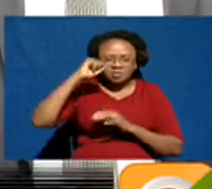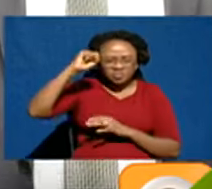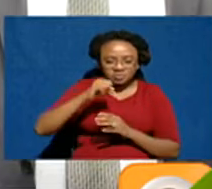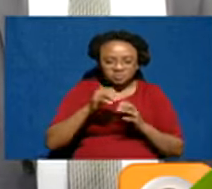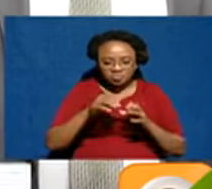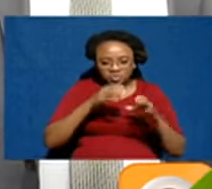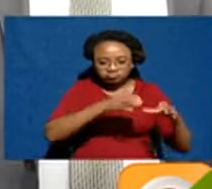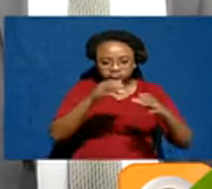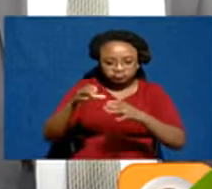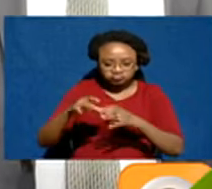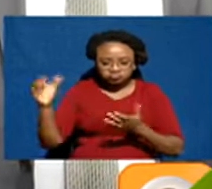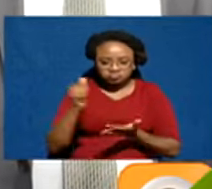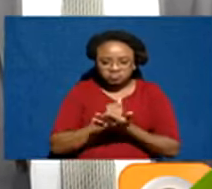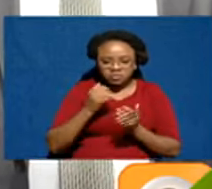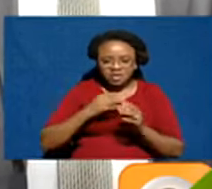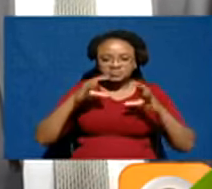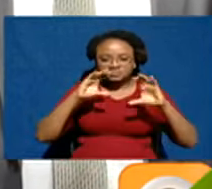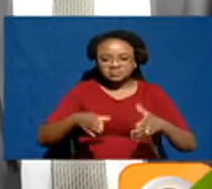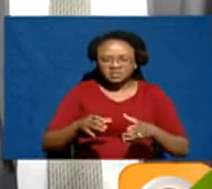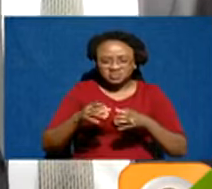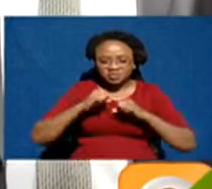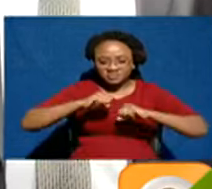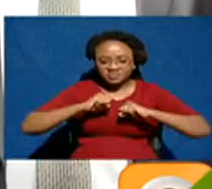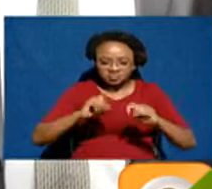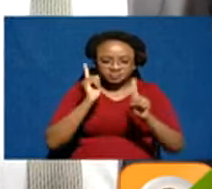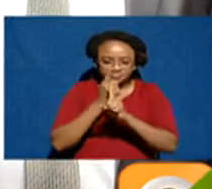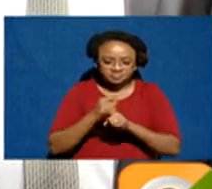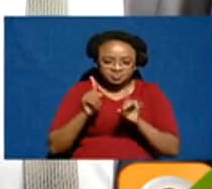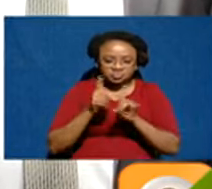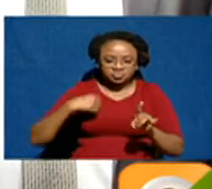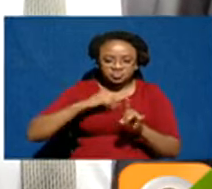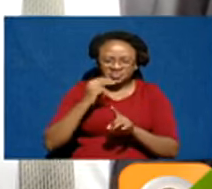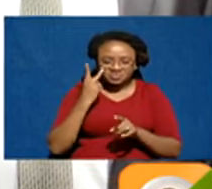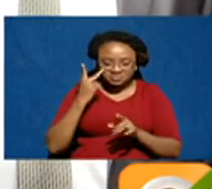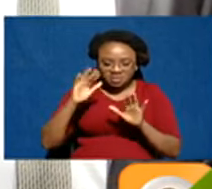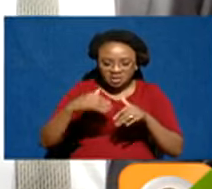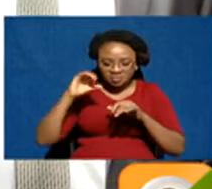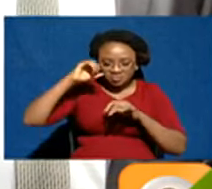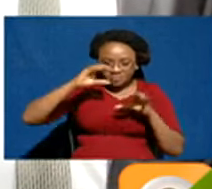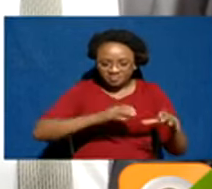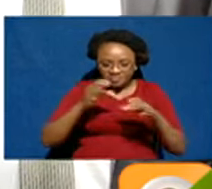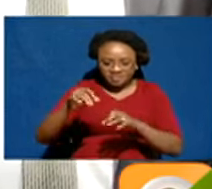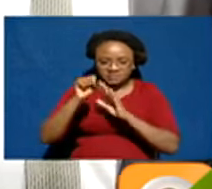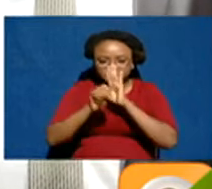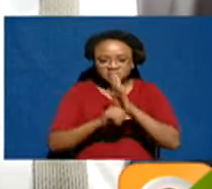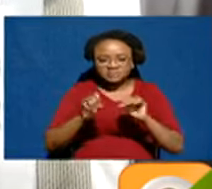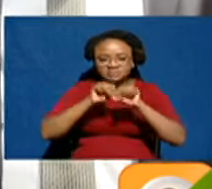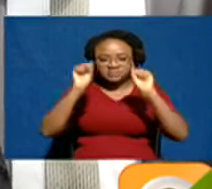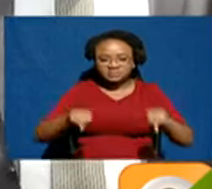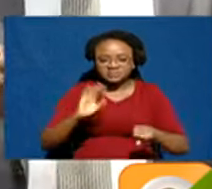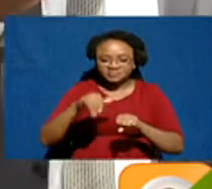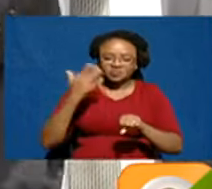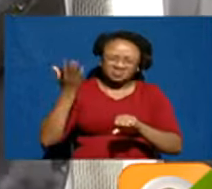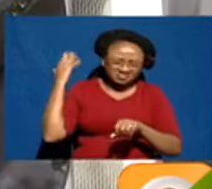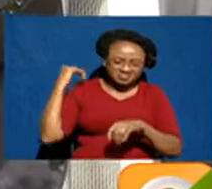party officials to various organs. We are staring at the return of the party state system last seen in the 1980s, where party leaders